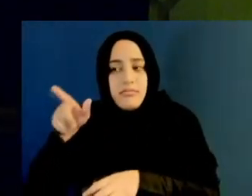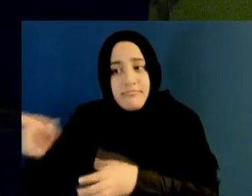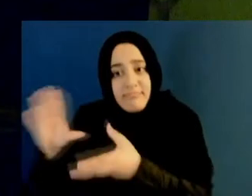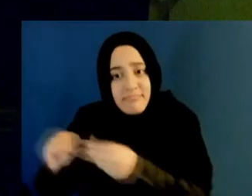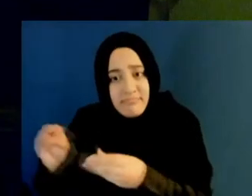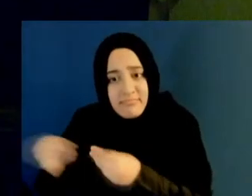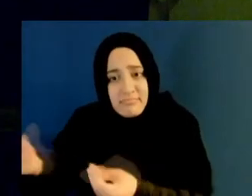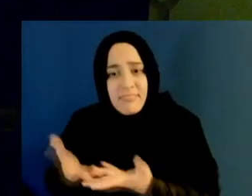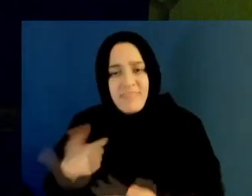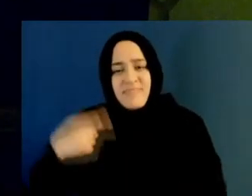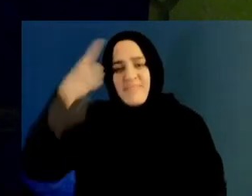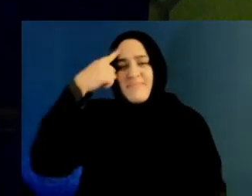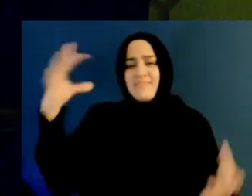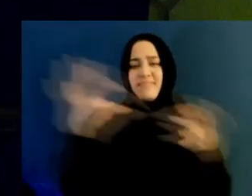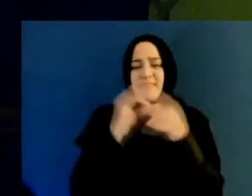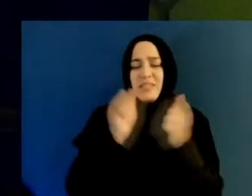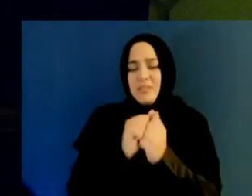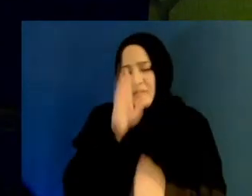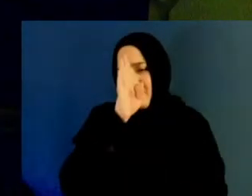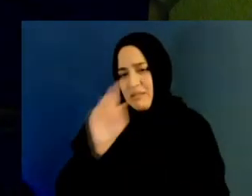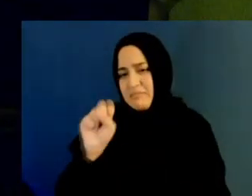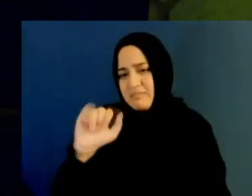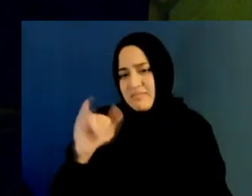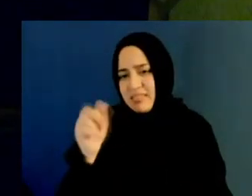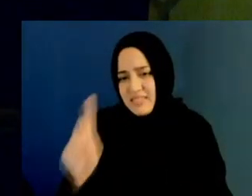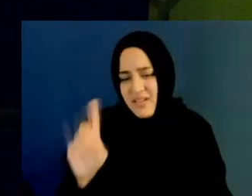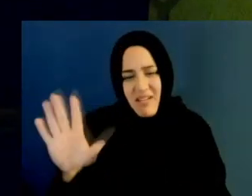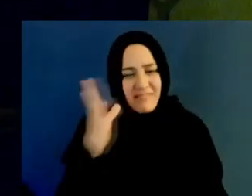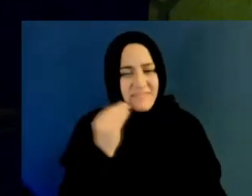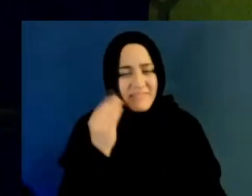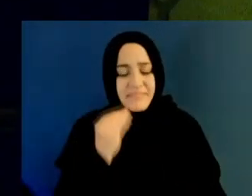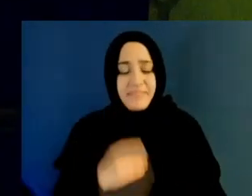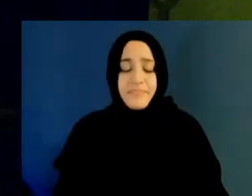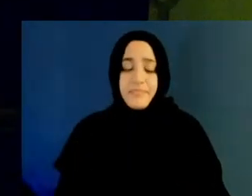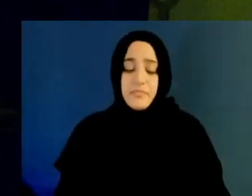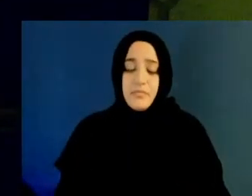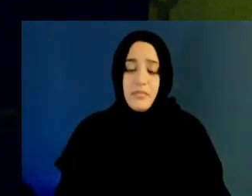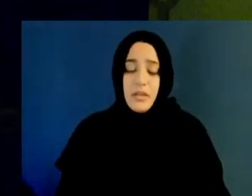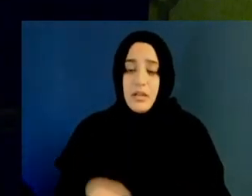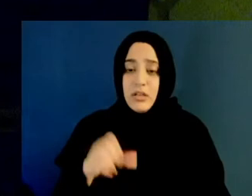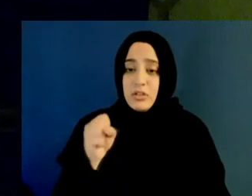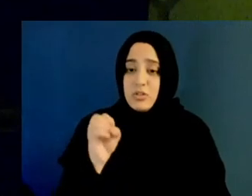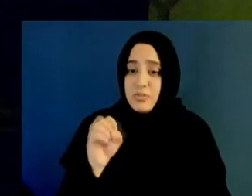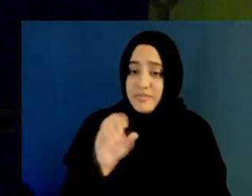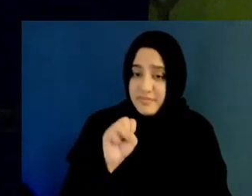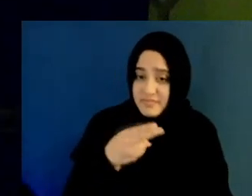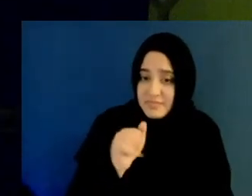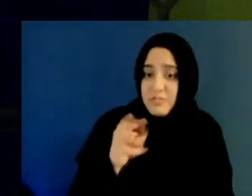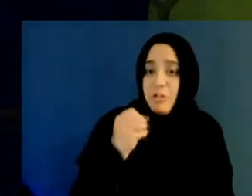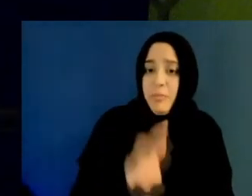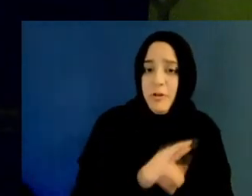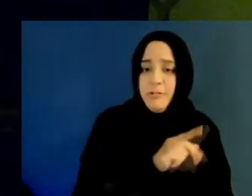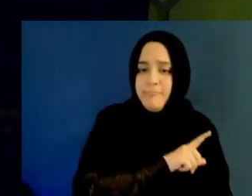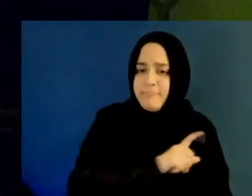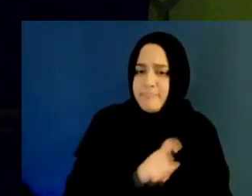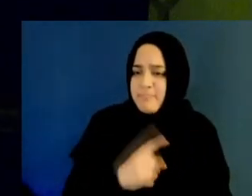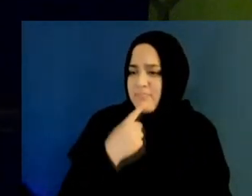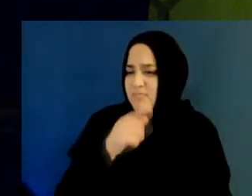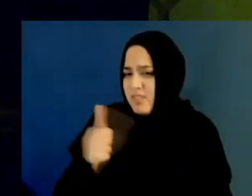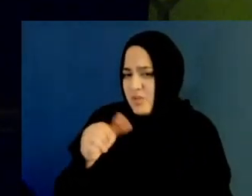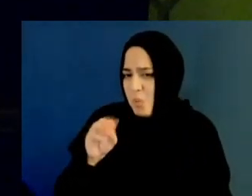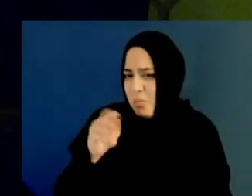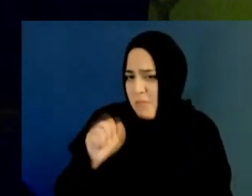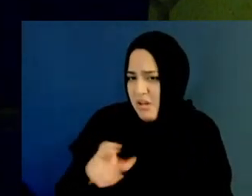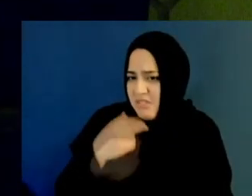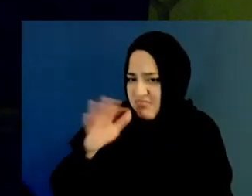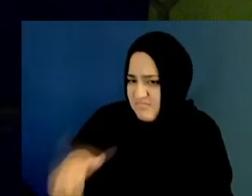Shimar al-Lain comes to Umar ibn Sa'd. He says to him, O Umar, over here Zainul Abideen is falling down. If he falls down